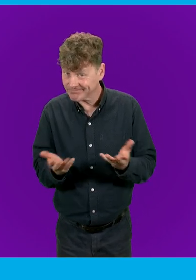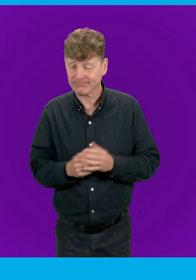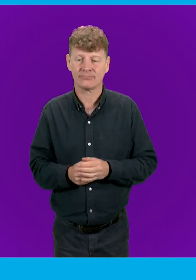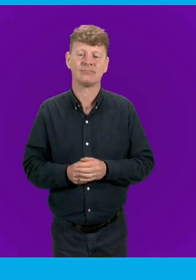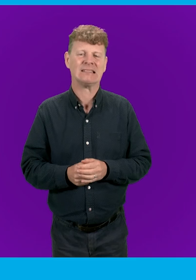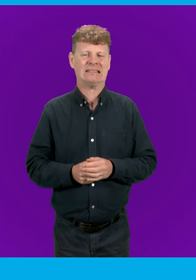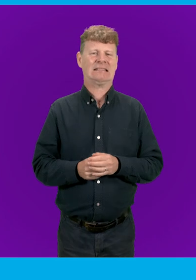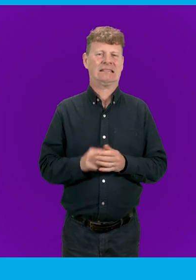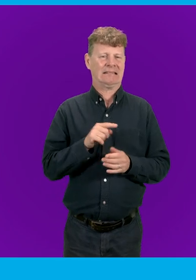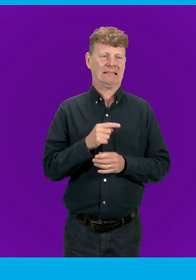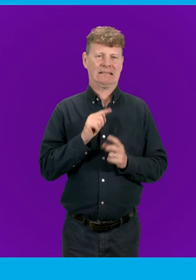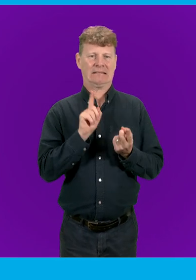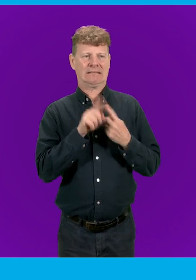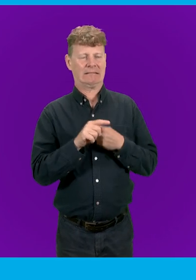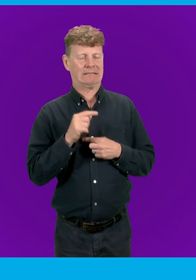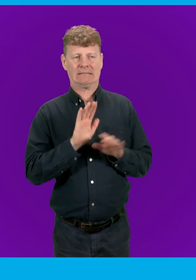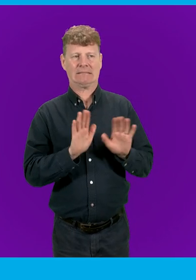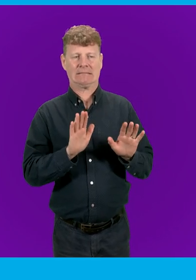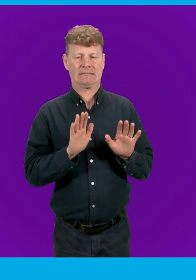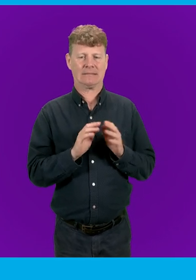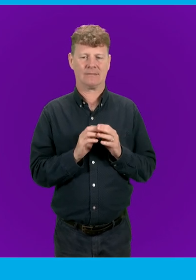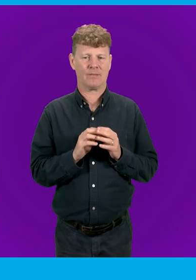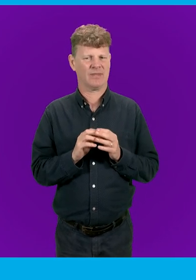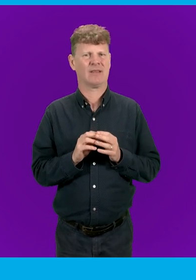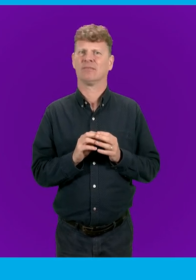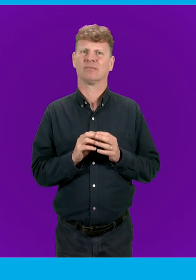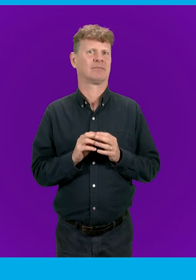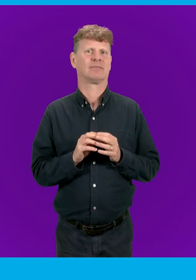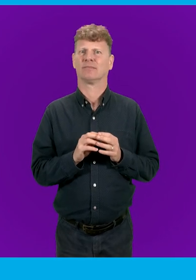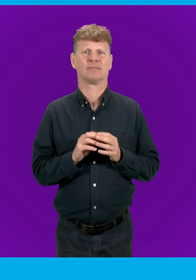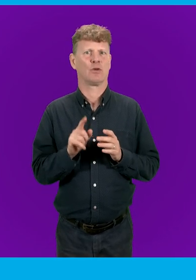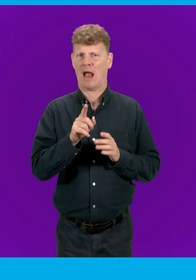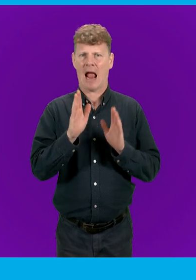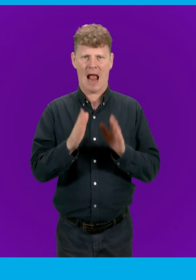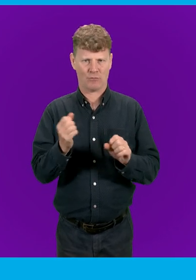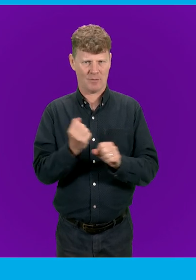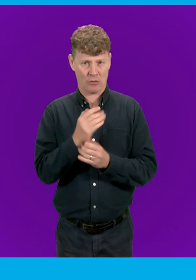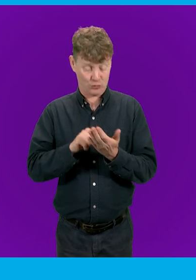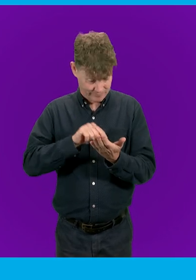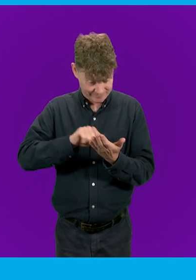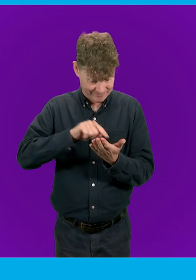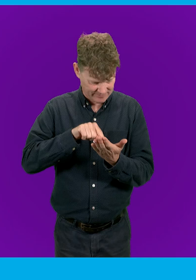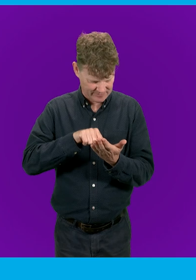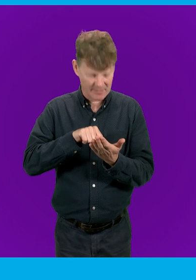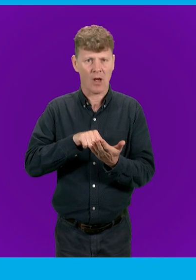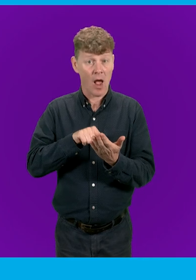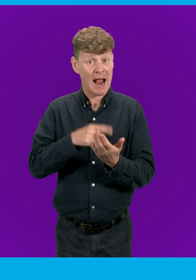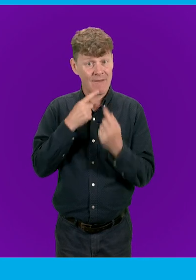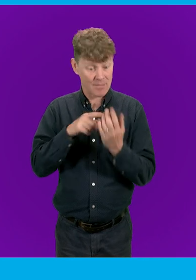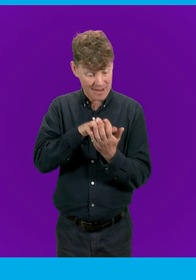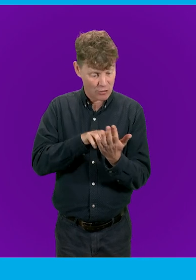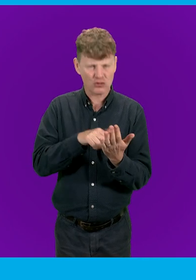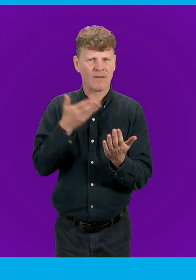I don't know. I think it's very... you have to make sure where it's coming from. Like, if it's just coming